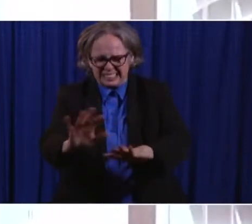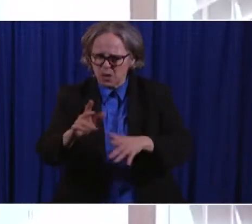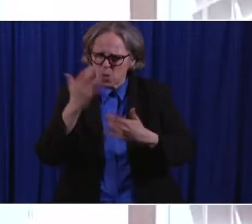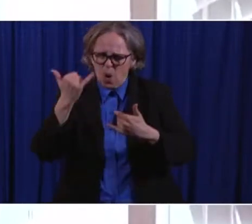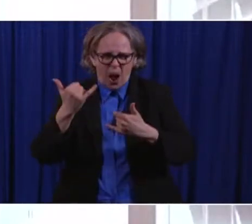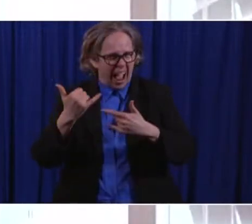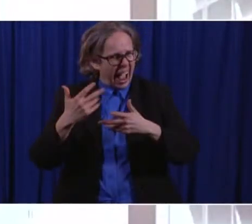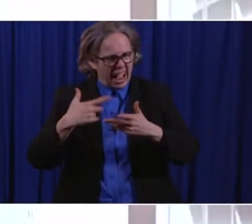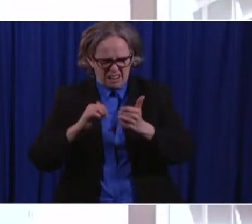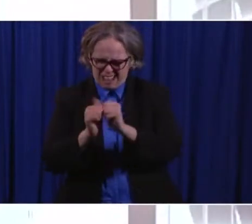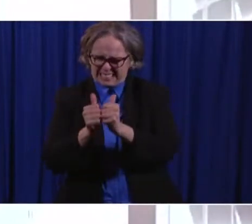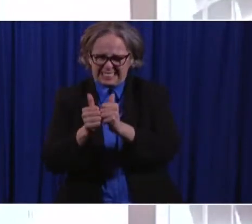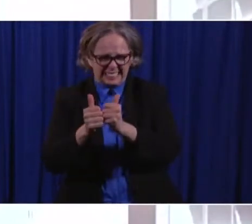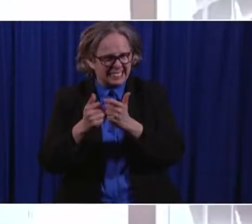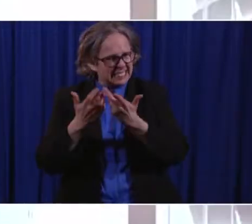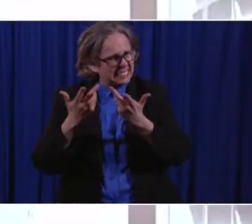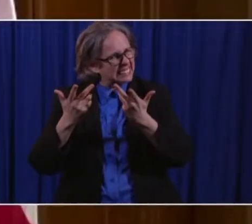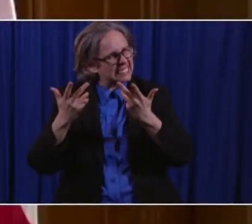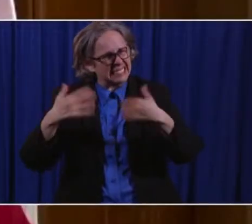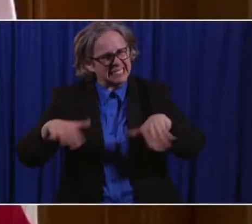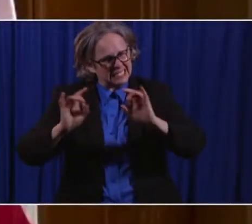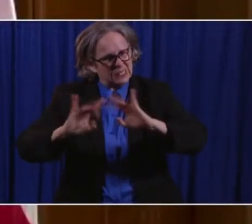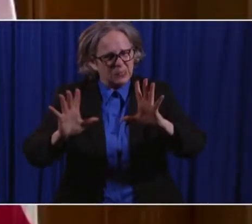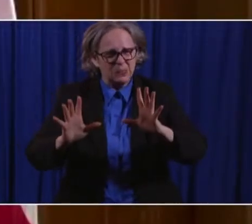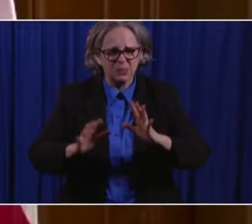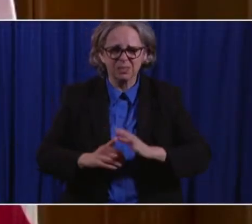forward with the things that are working.